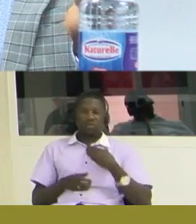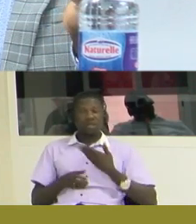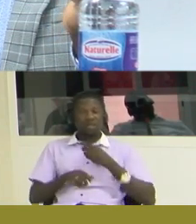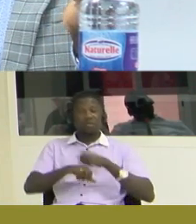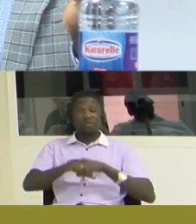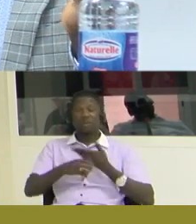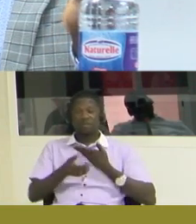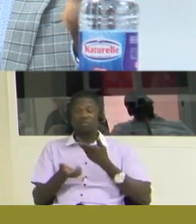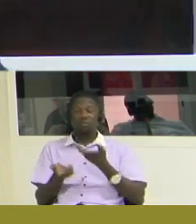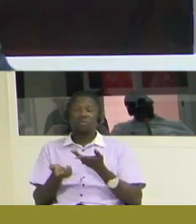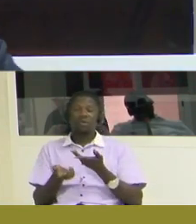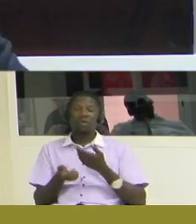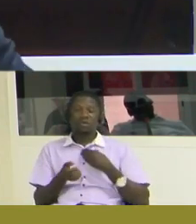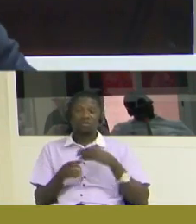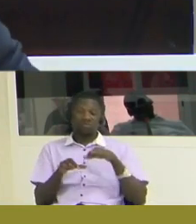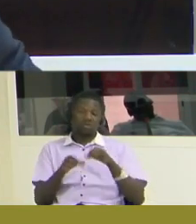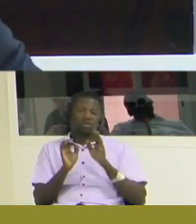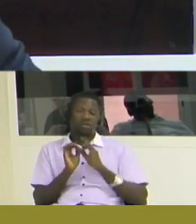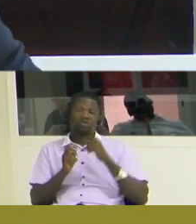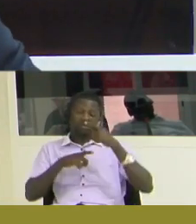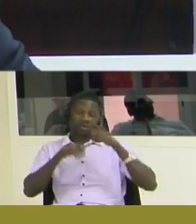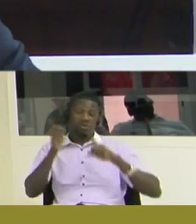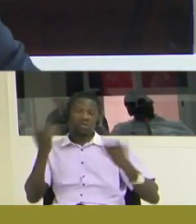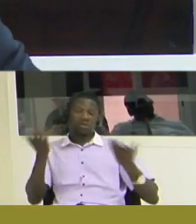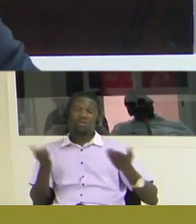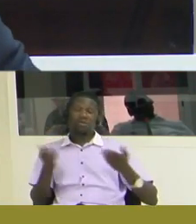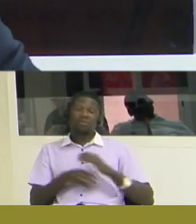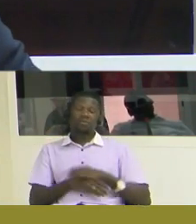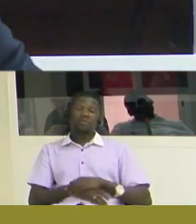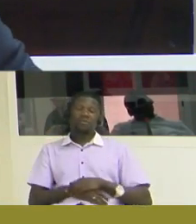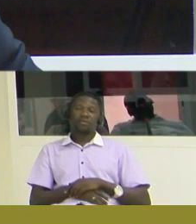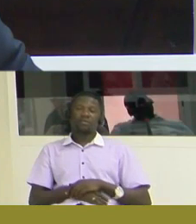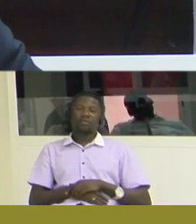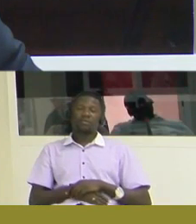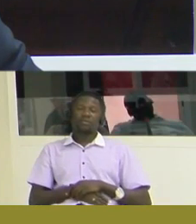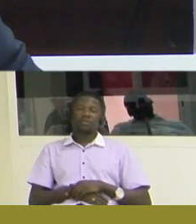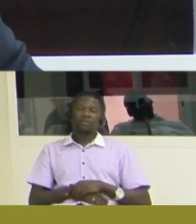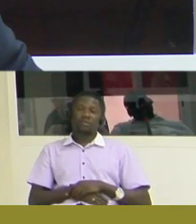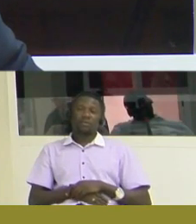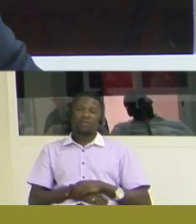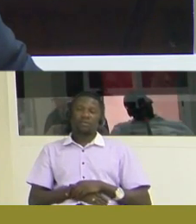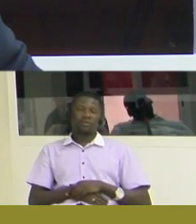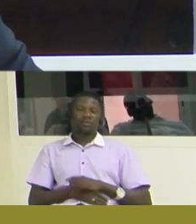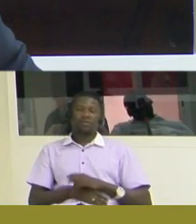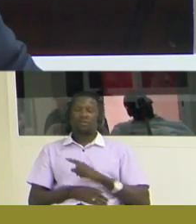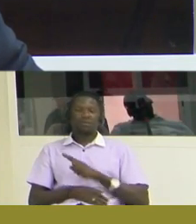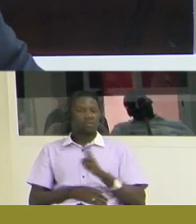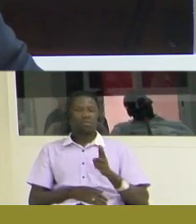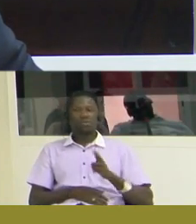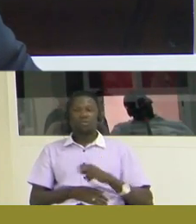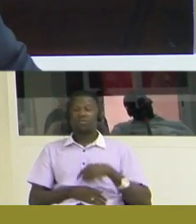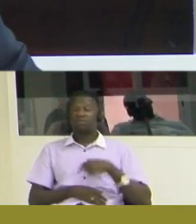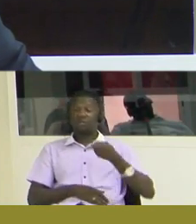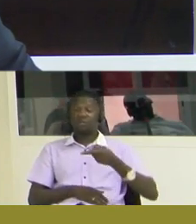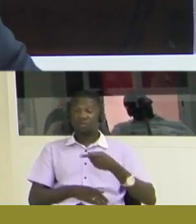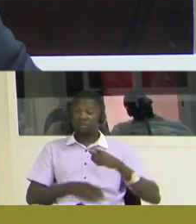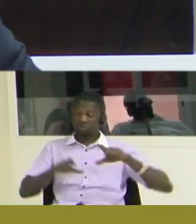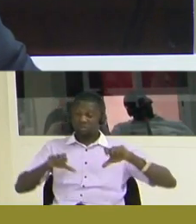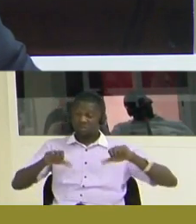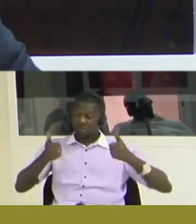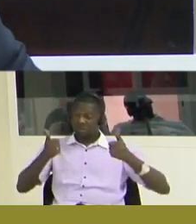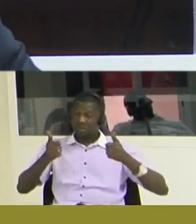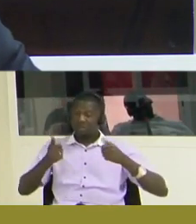absolutely not sir from the beginning I was never hungry for position I